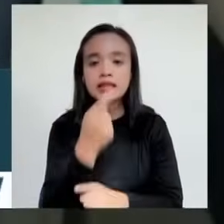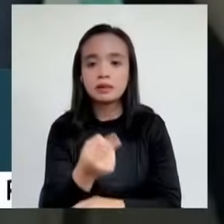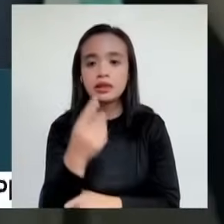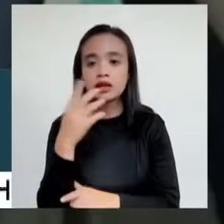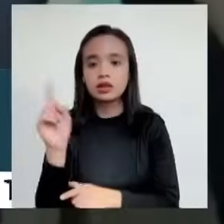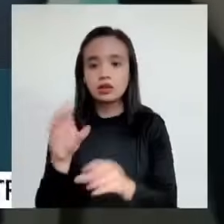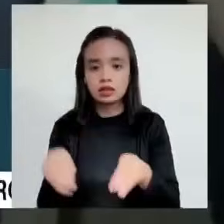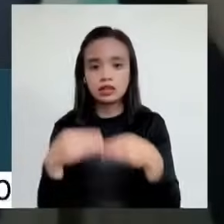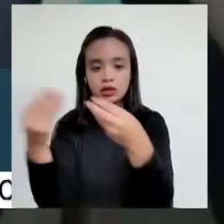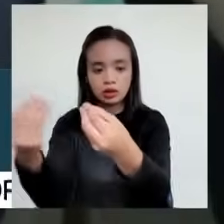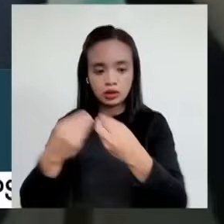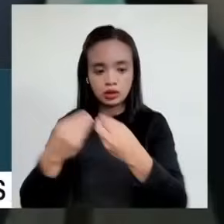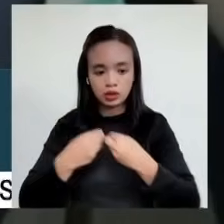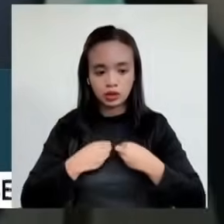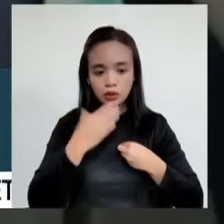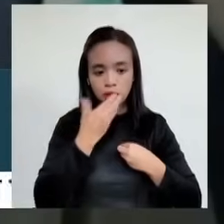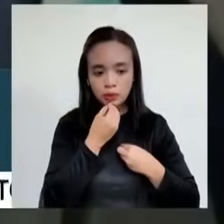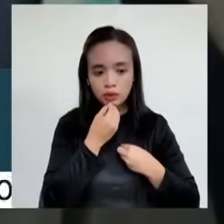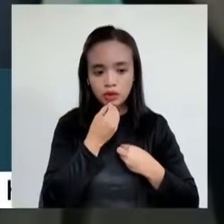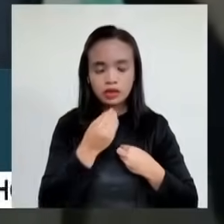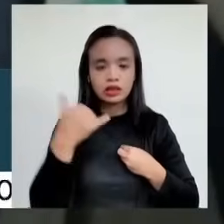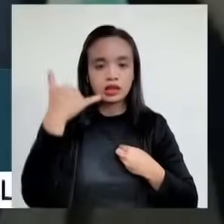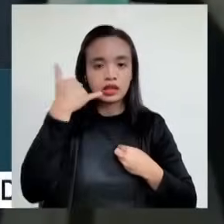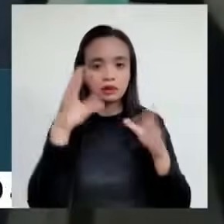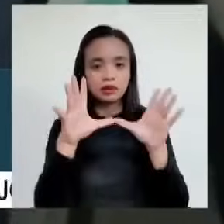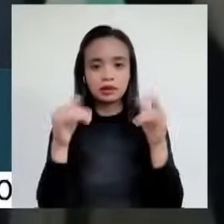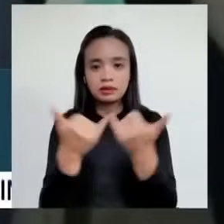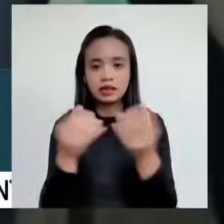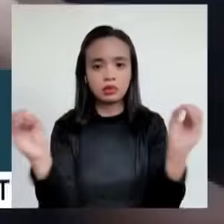the telecommunications company and they didn't have any more time